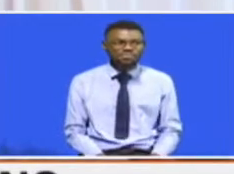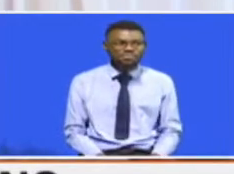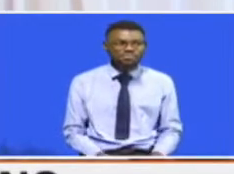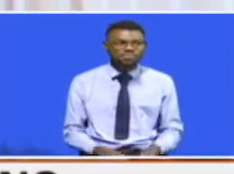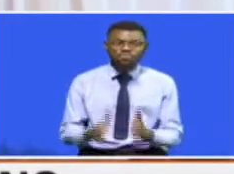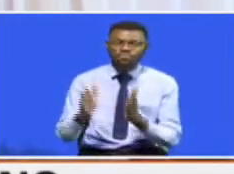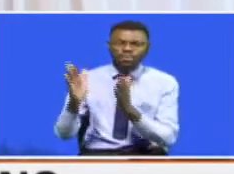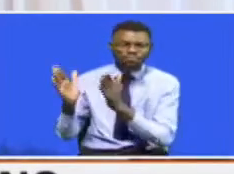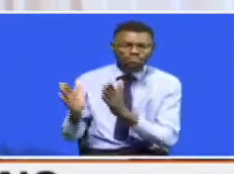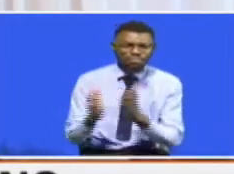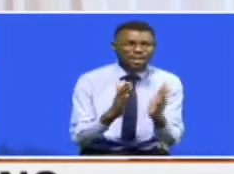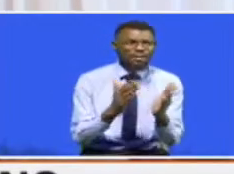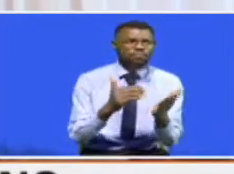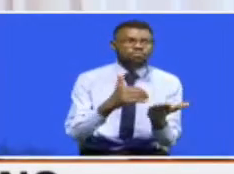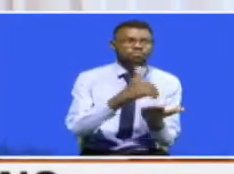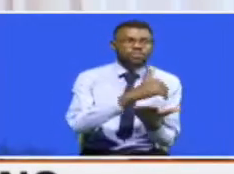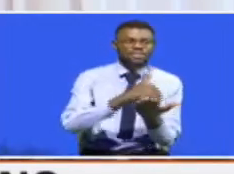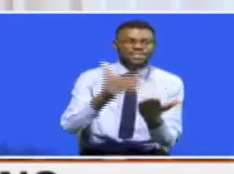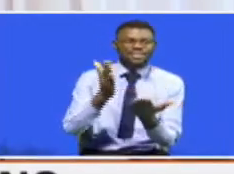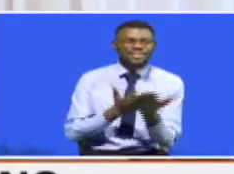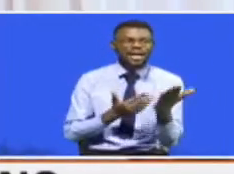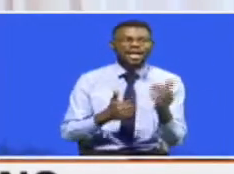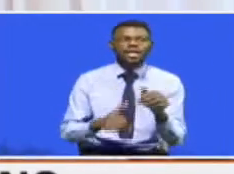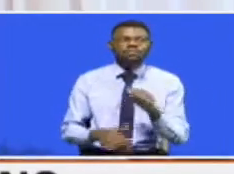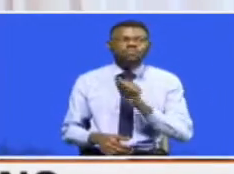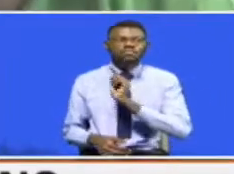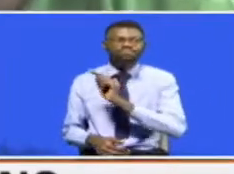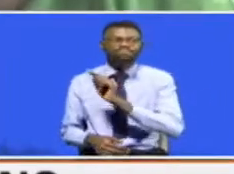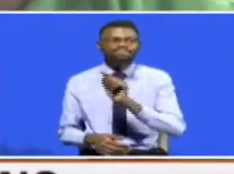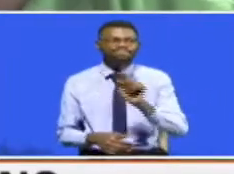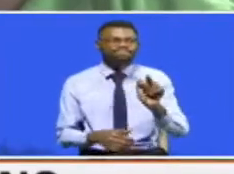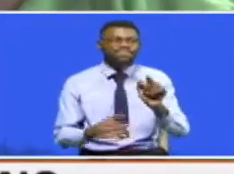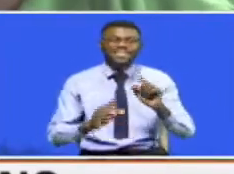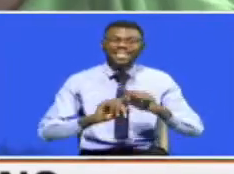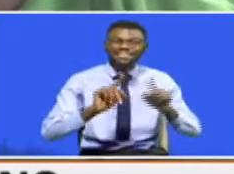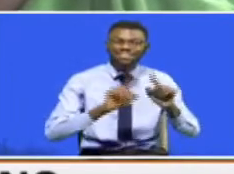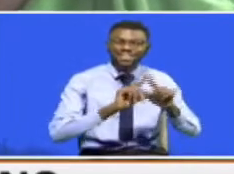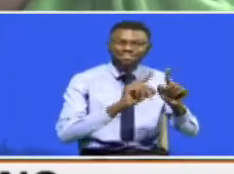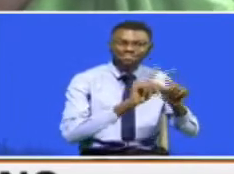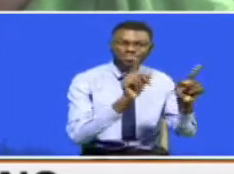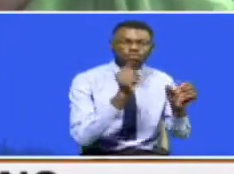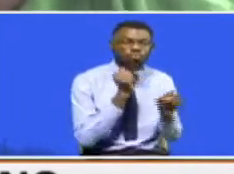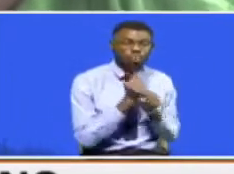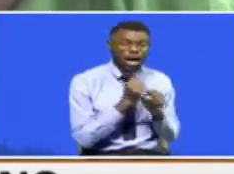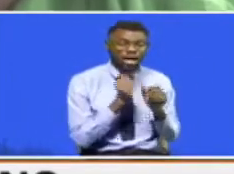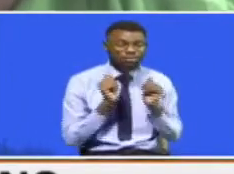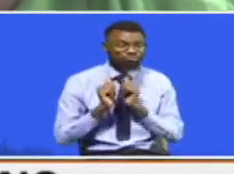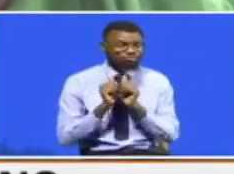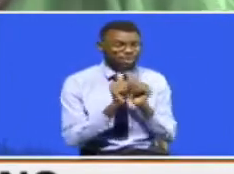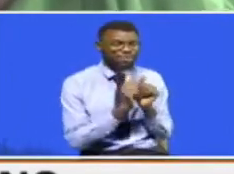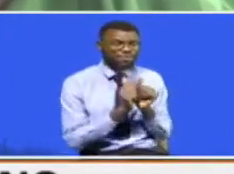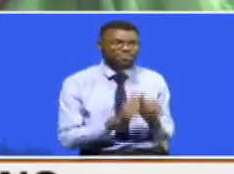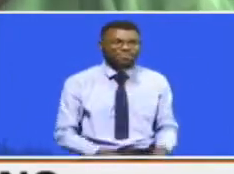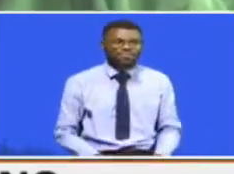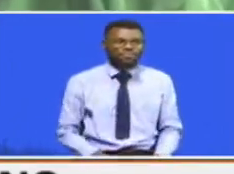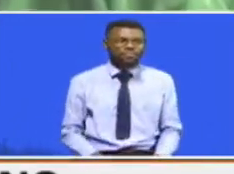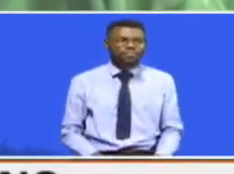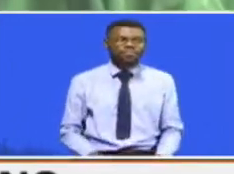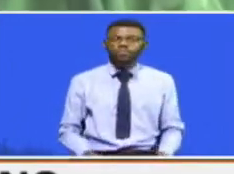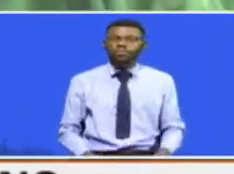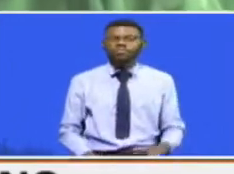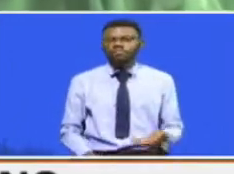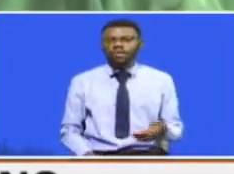plan. So we are taking a multi-sectoral and multi-agency approach. So each sector